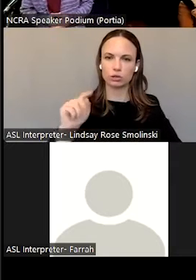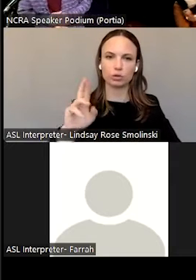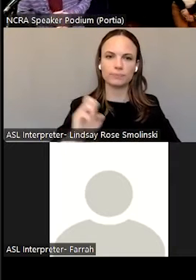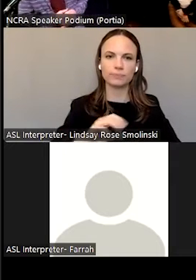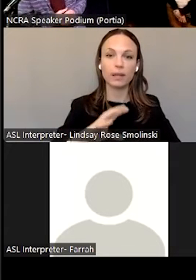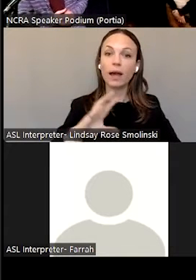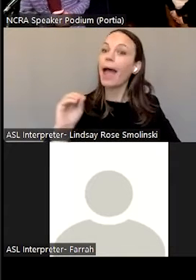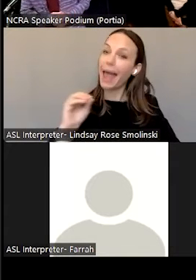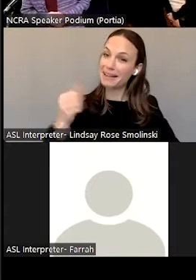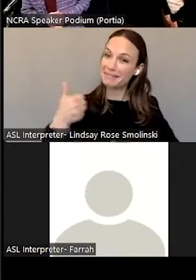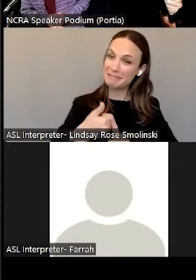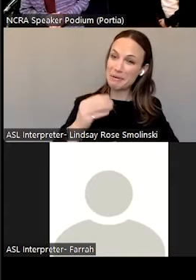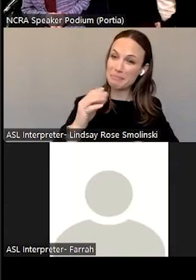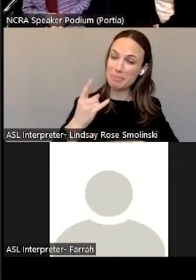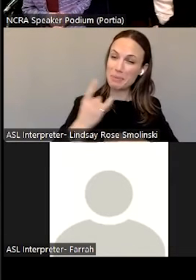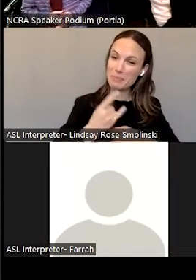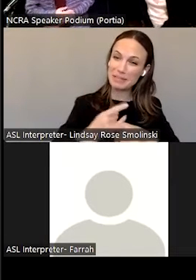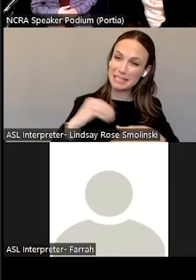And the bourbon, it's really good.